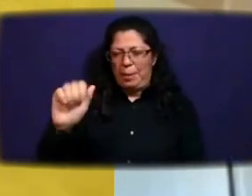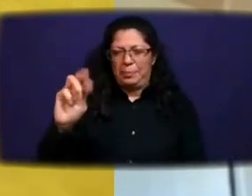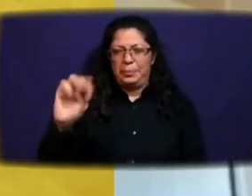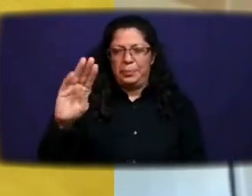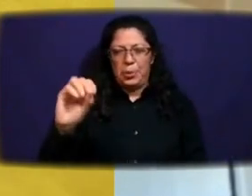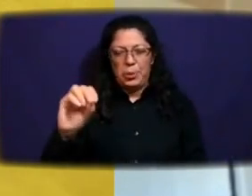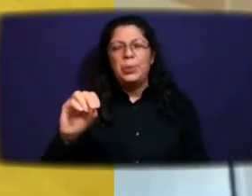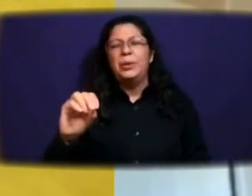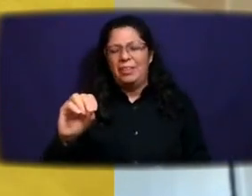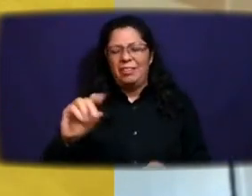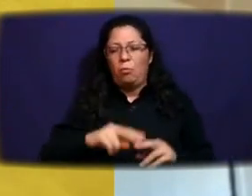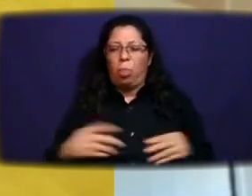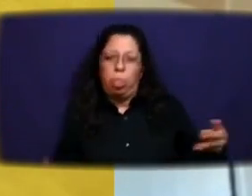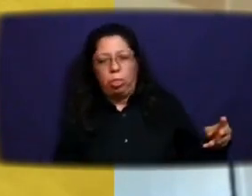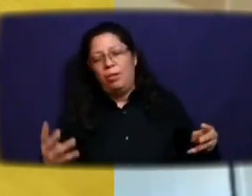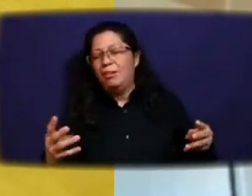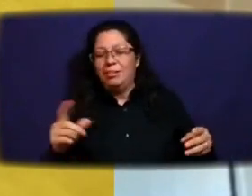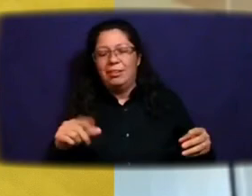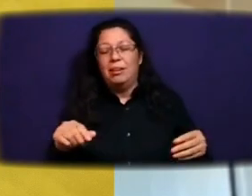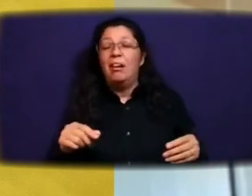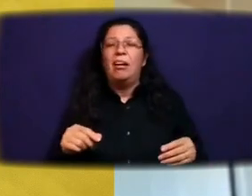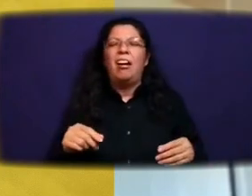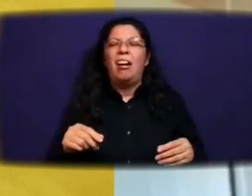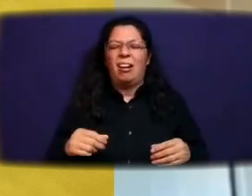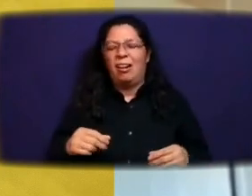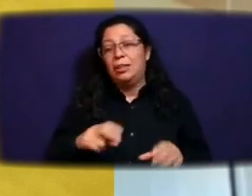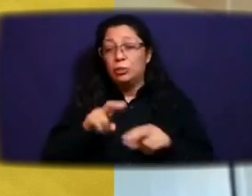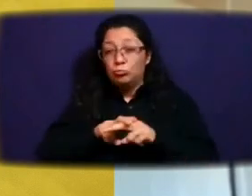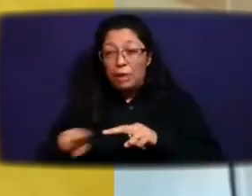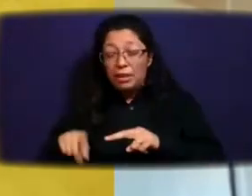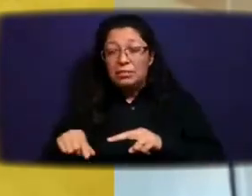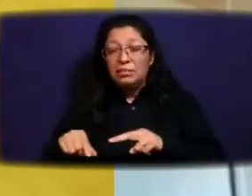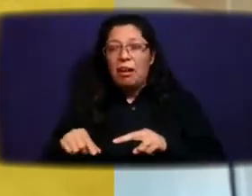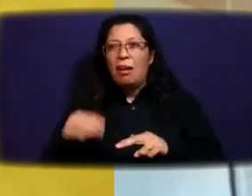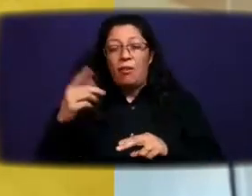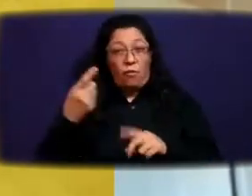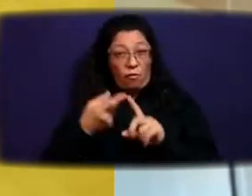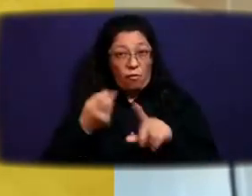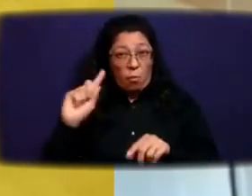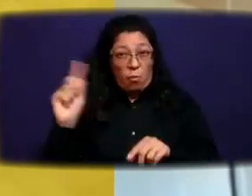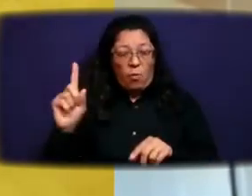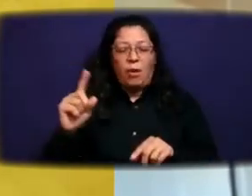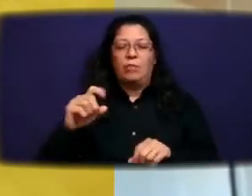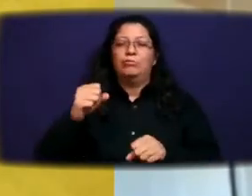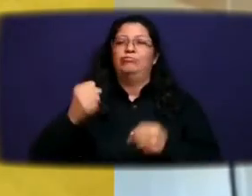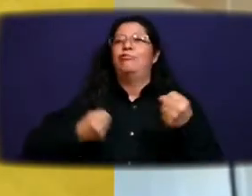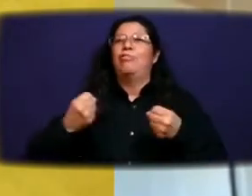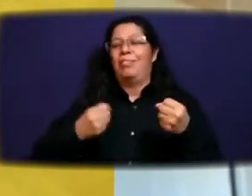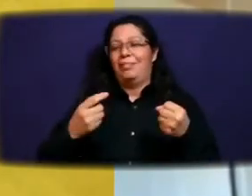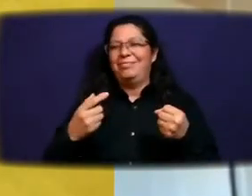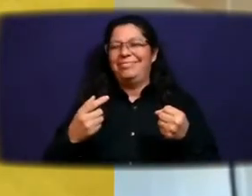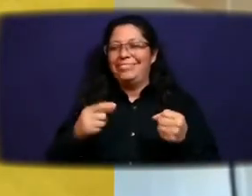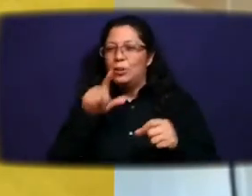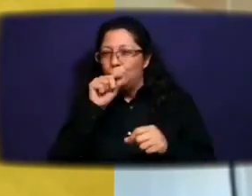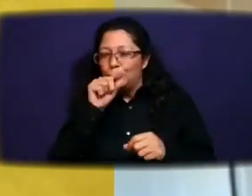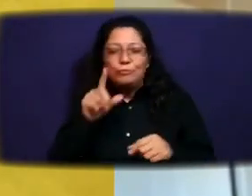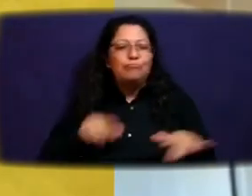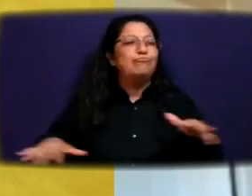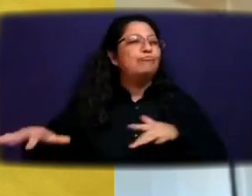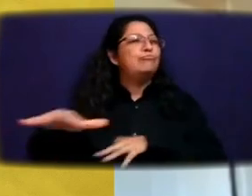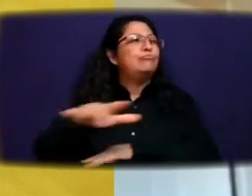of a truck pulled out, turned lawn chair, chickens roaming, a cactus garden